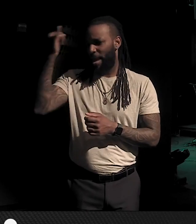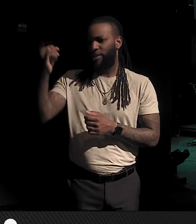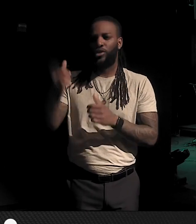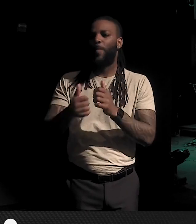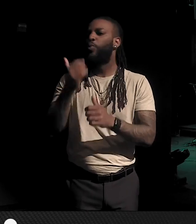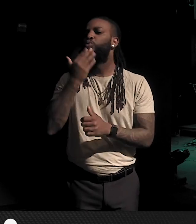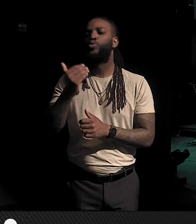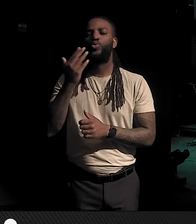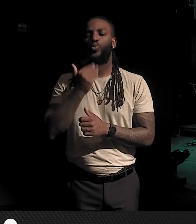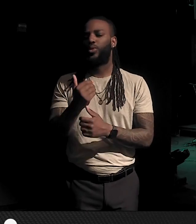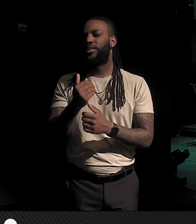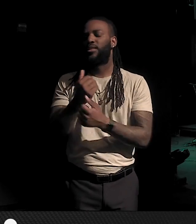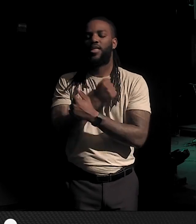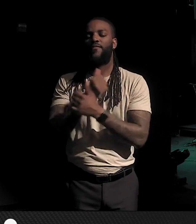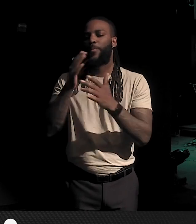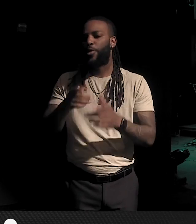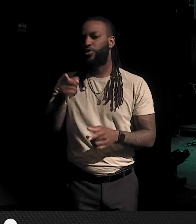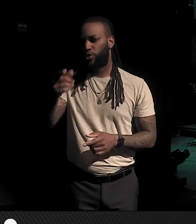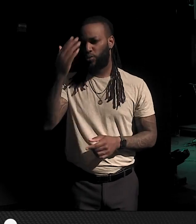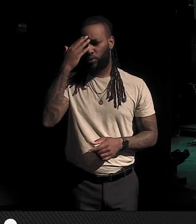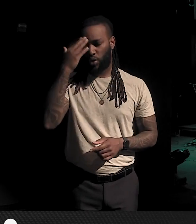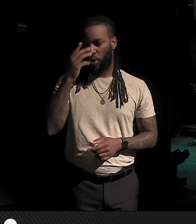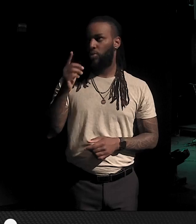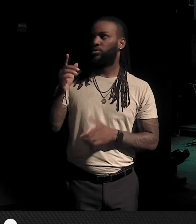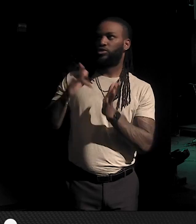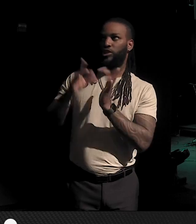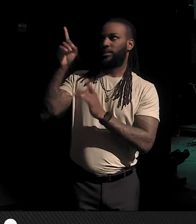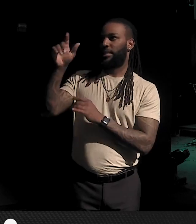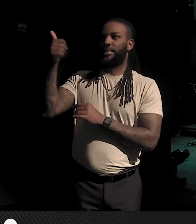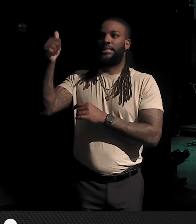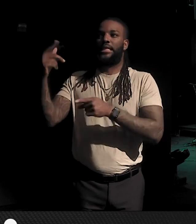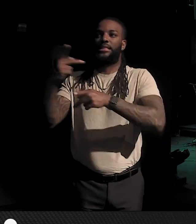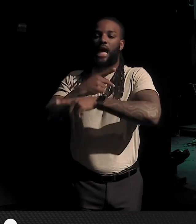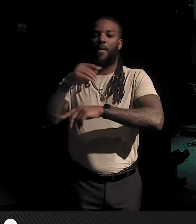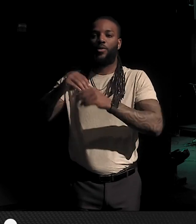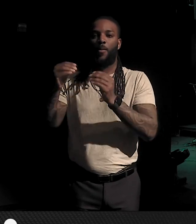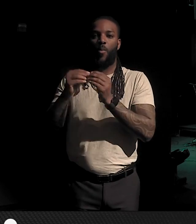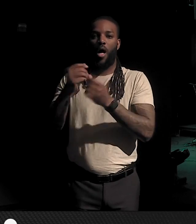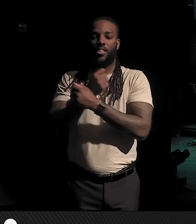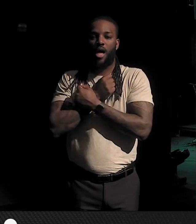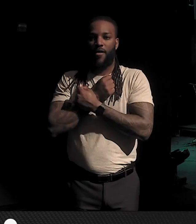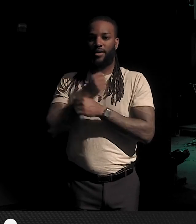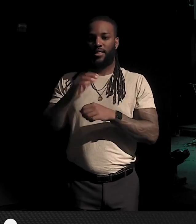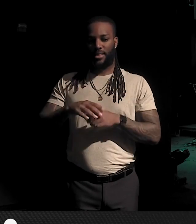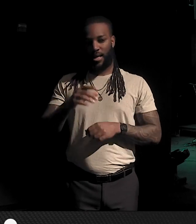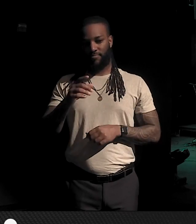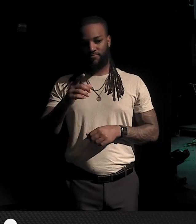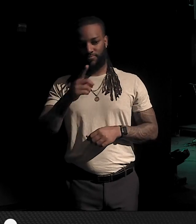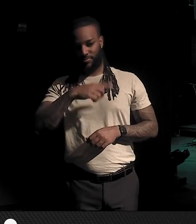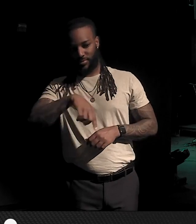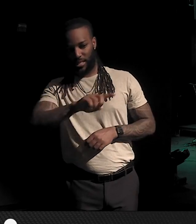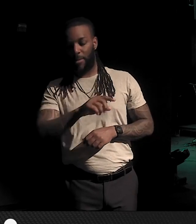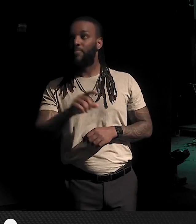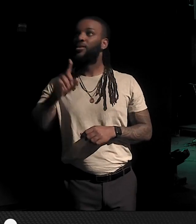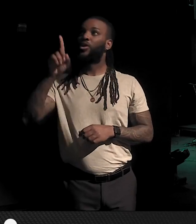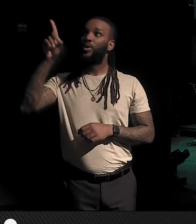he reminded them, that bride, of their history together. And he reminded them of the covenant and the promises that he's made to